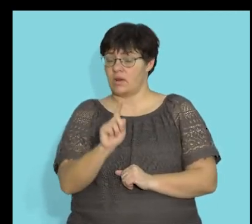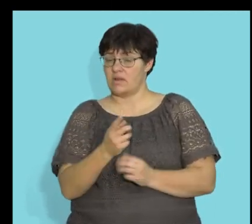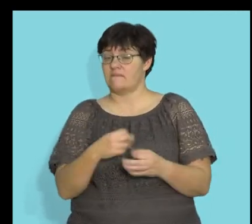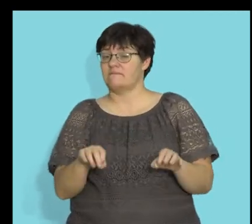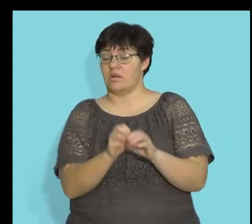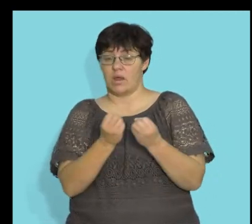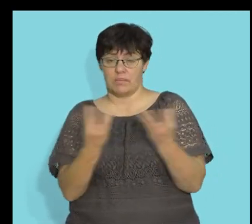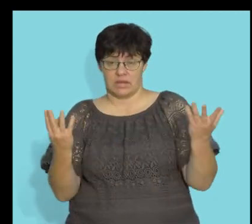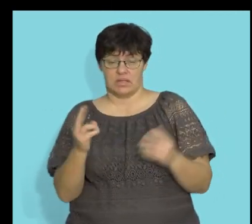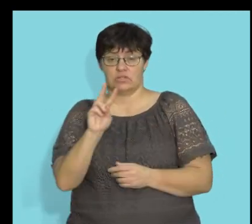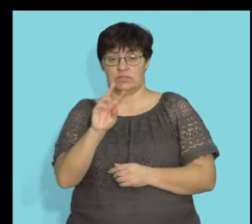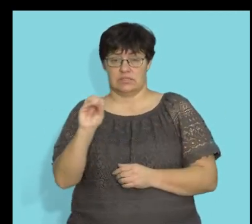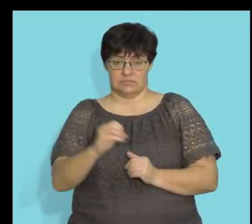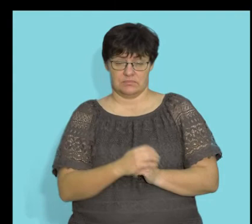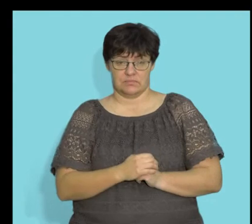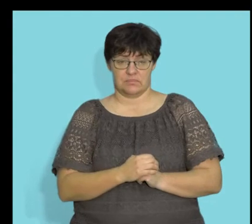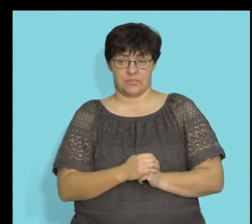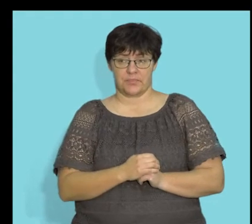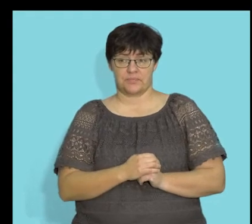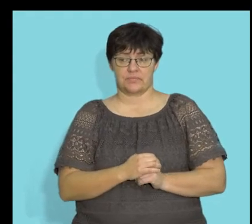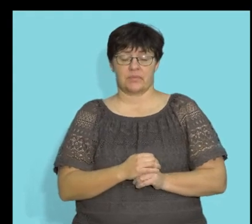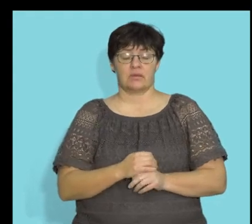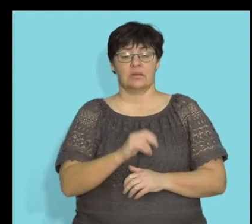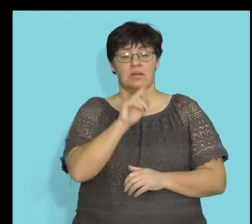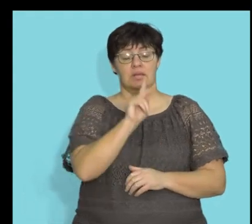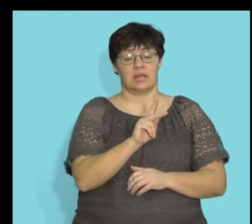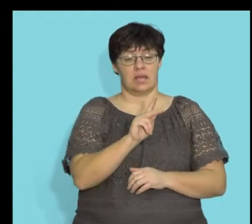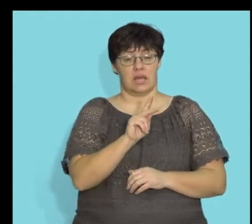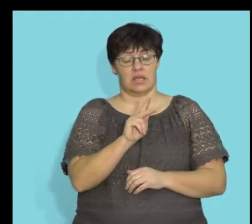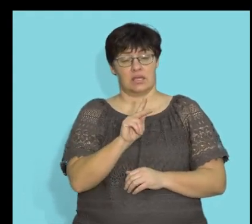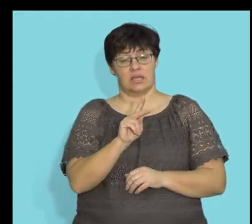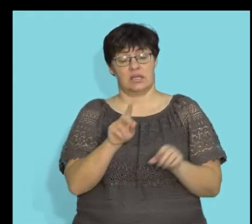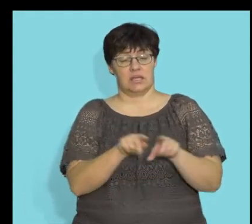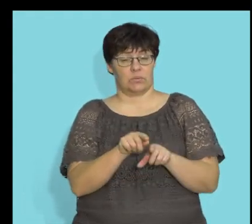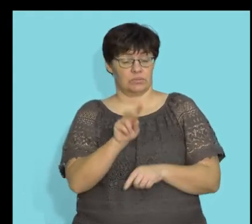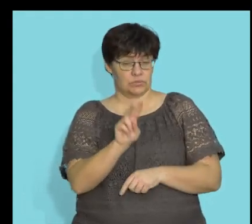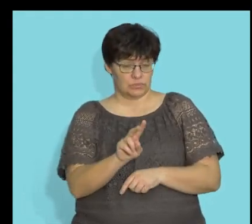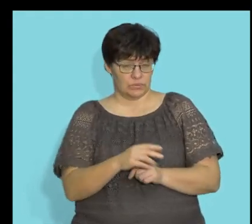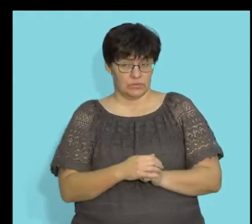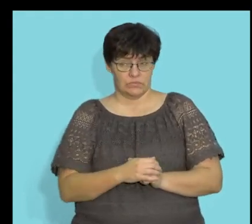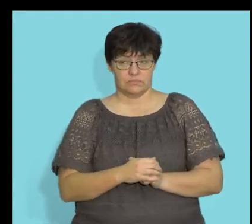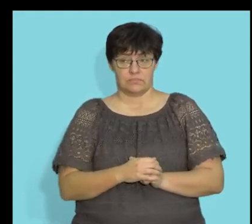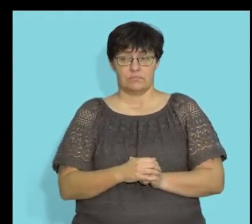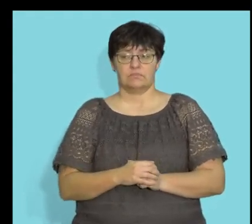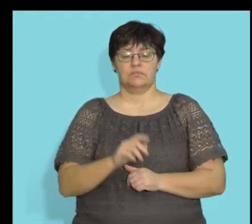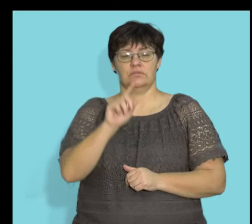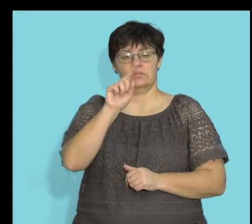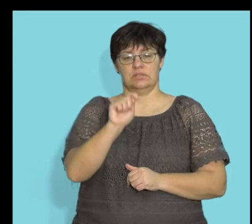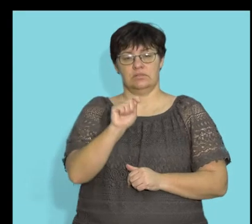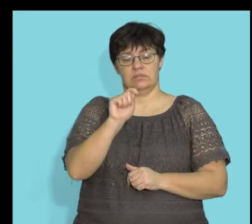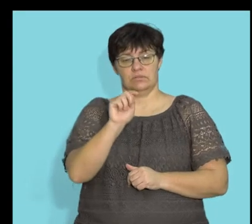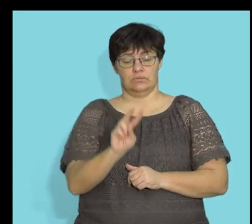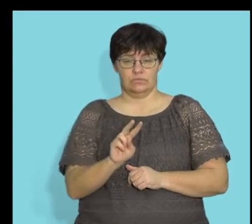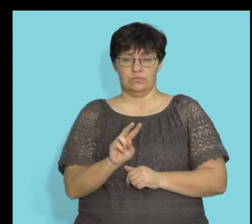term 1 has a value of 20. Then to find term 2, I'm going to substitute in k is equal to